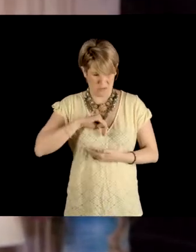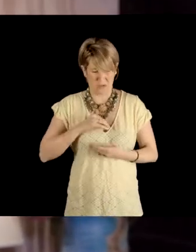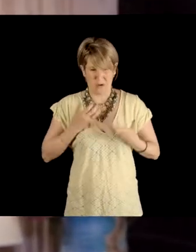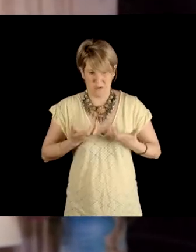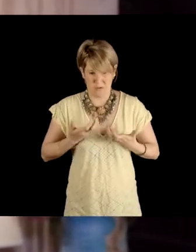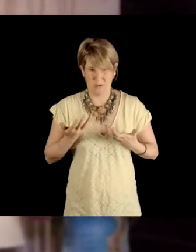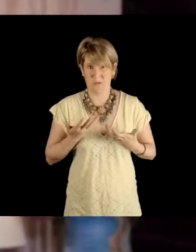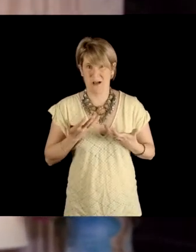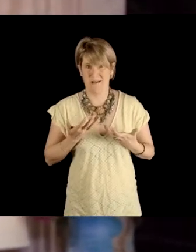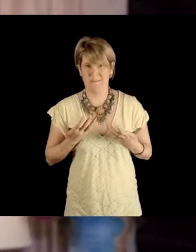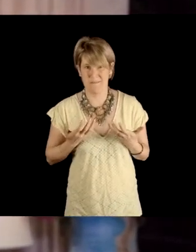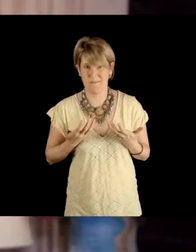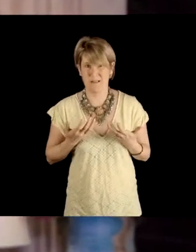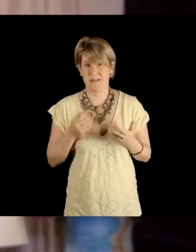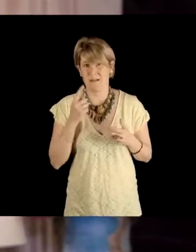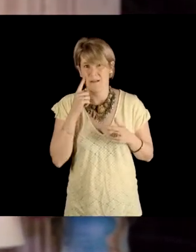In the scientific world,